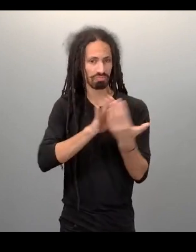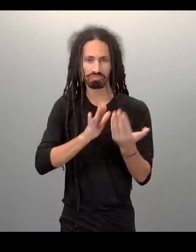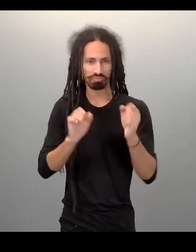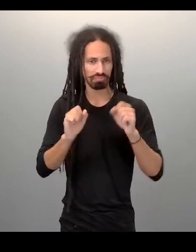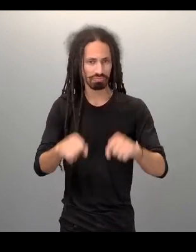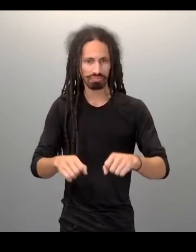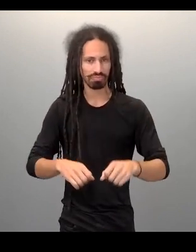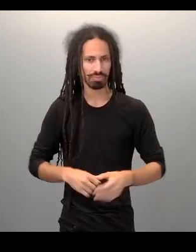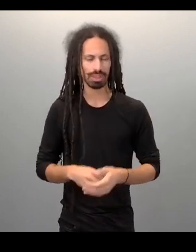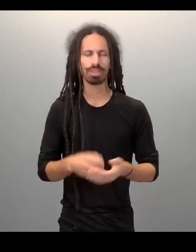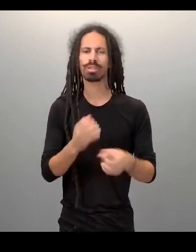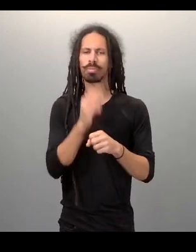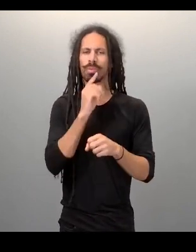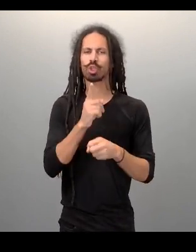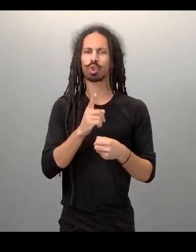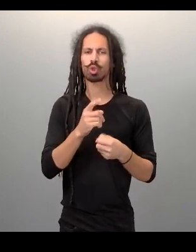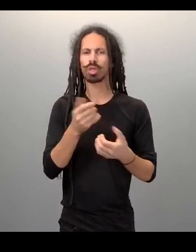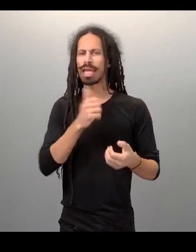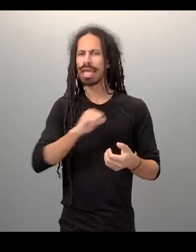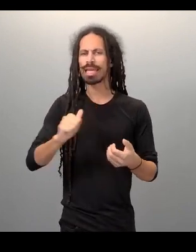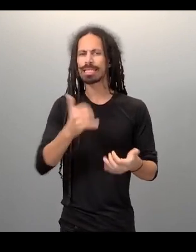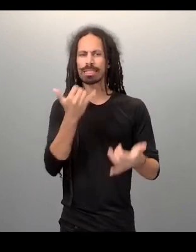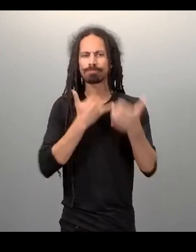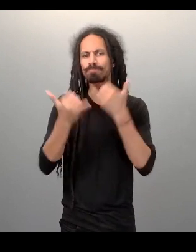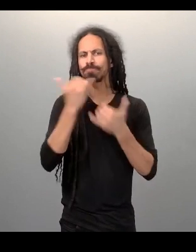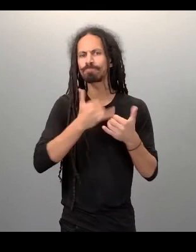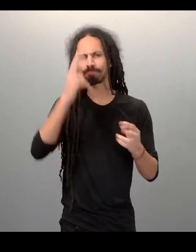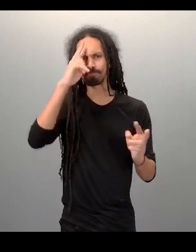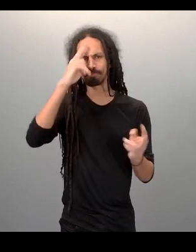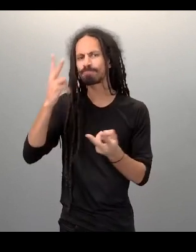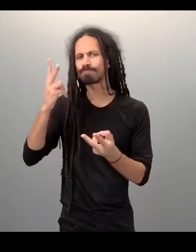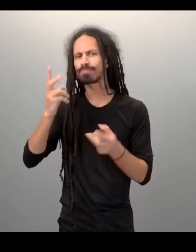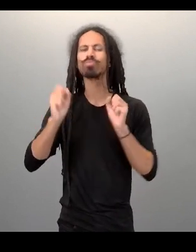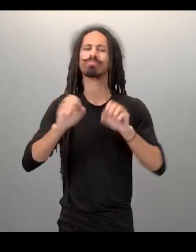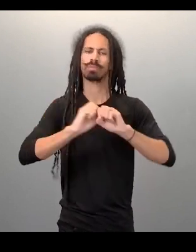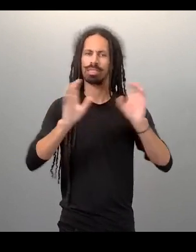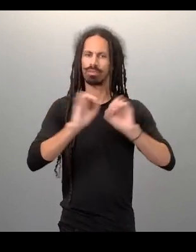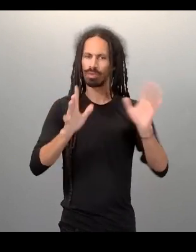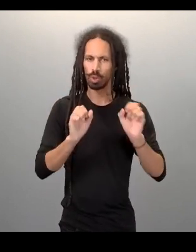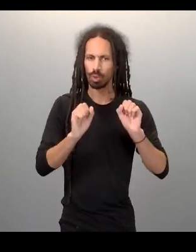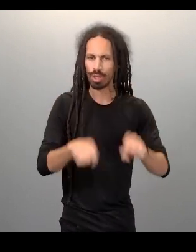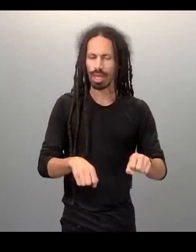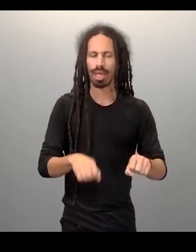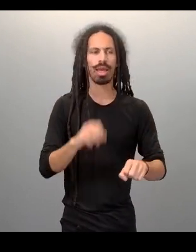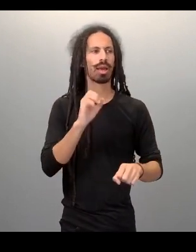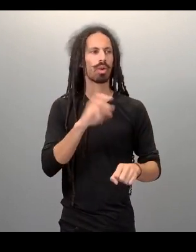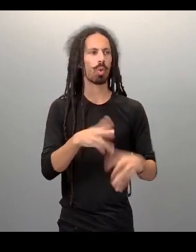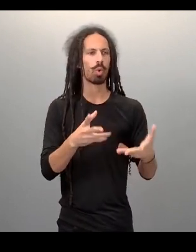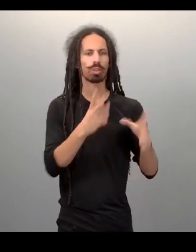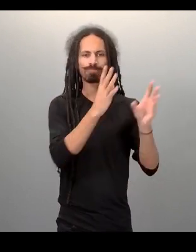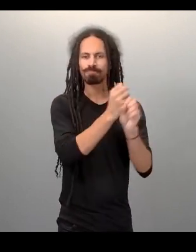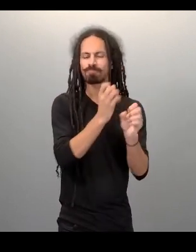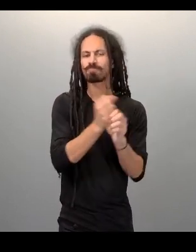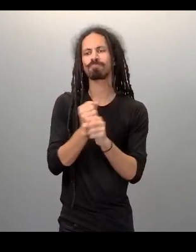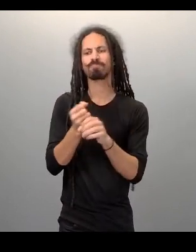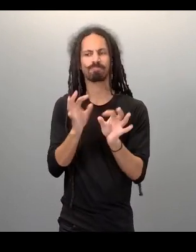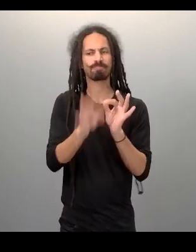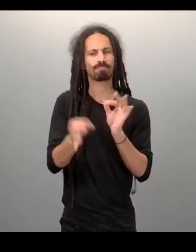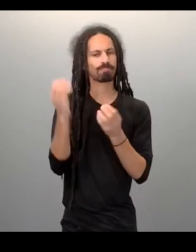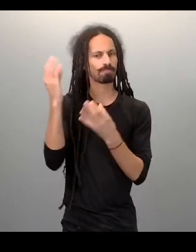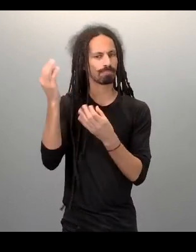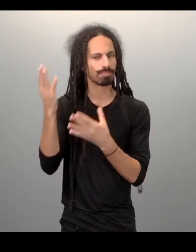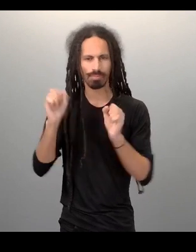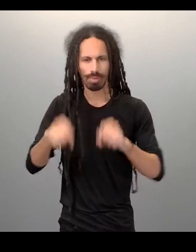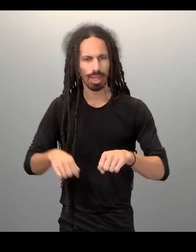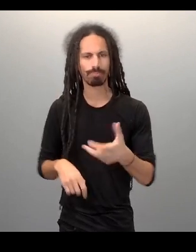to clarify any misunderstandings and to simplify or discuss something that's quite complicated. Number